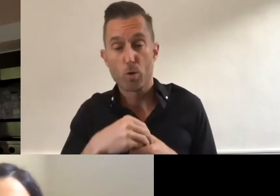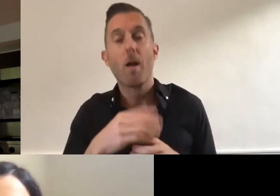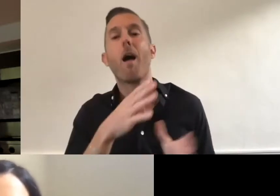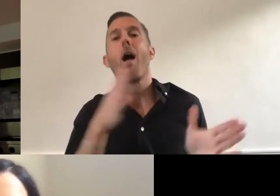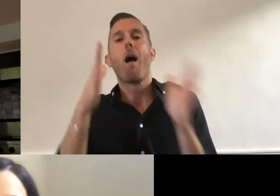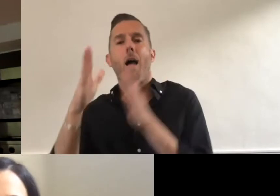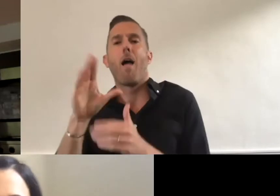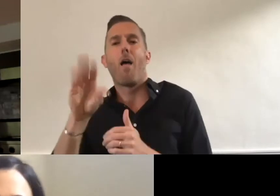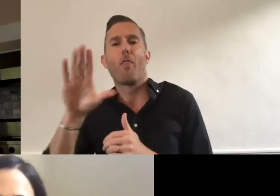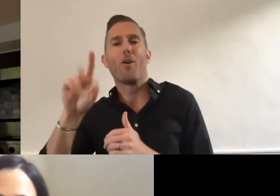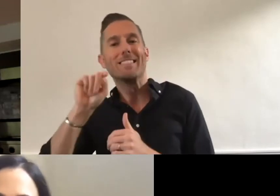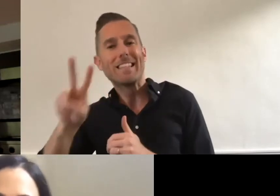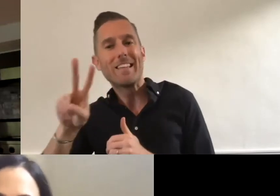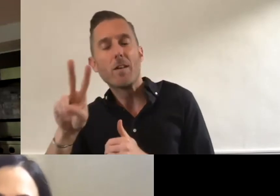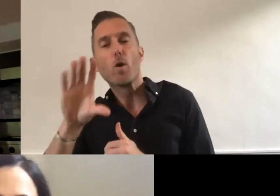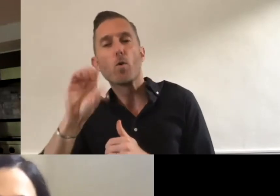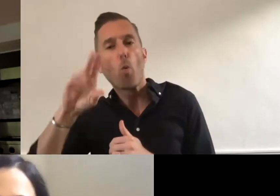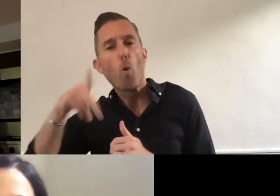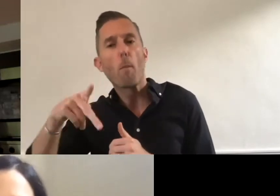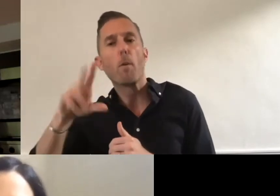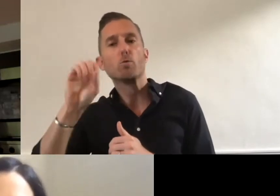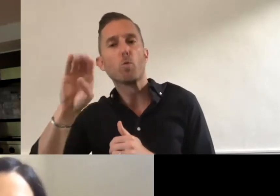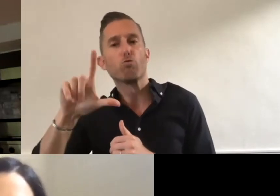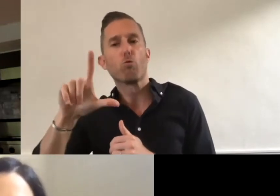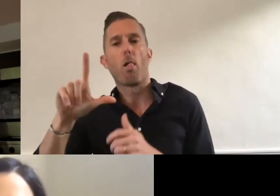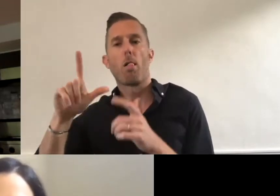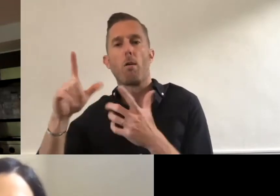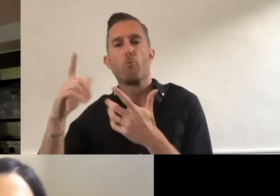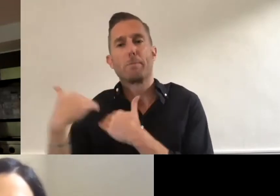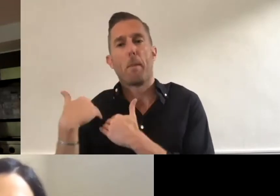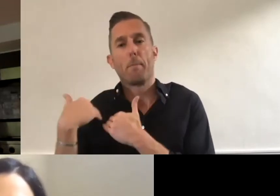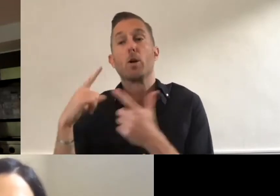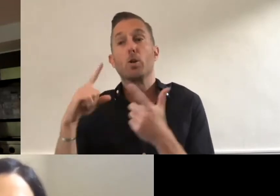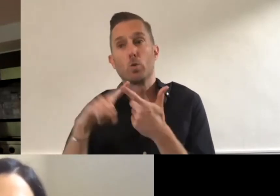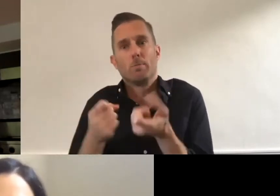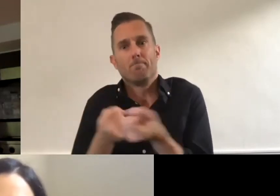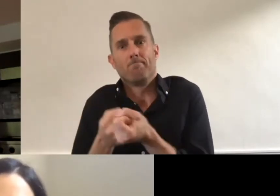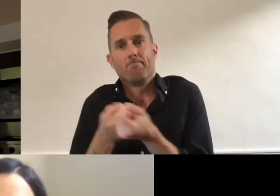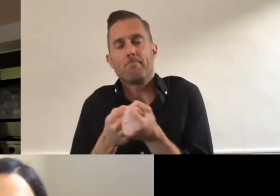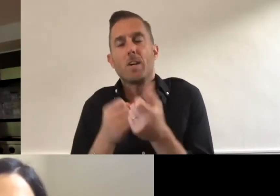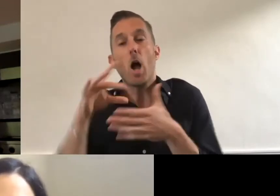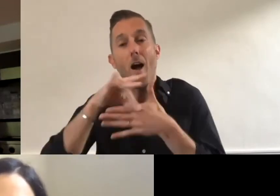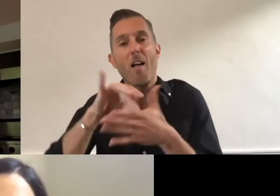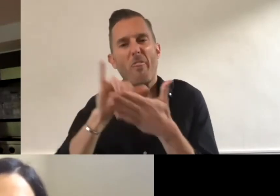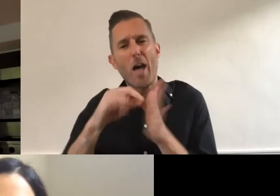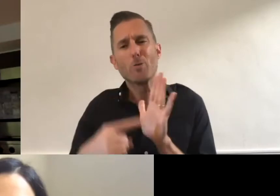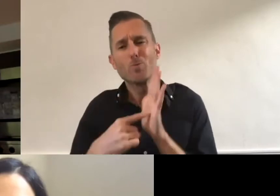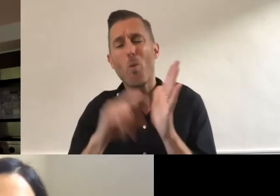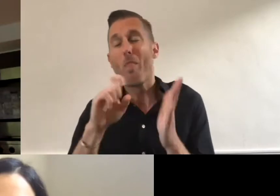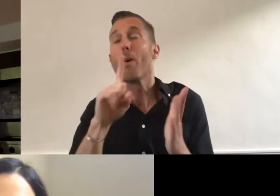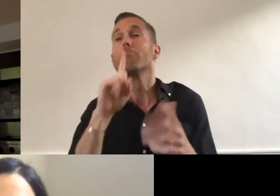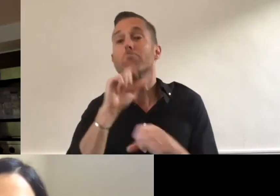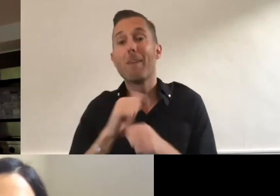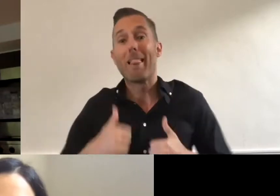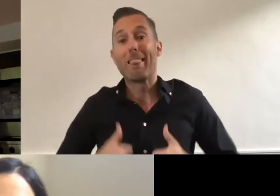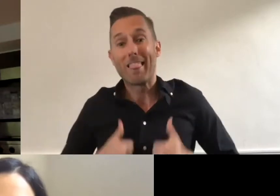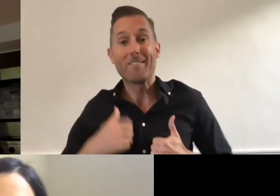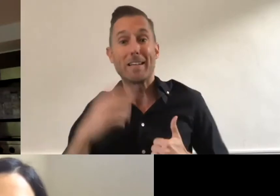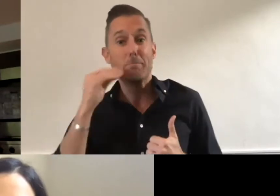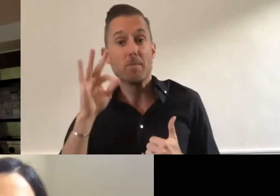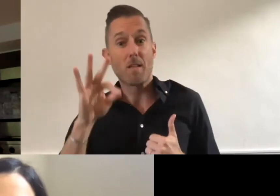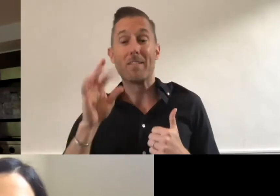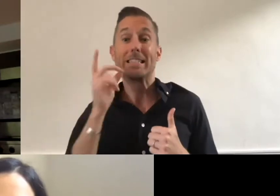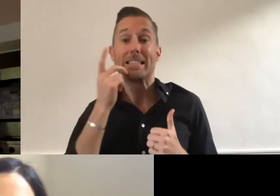corporate social responsibility to champion inclusive content that reflects the lived experience of Disney's kids